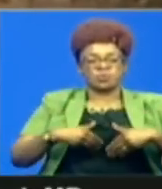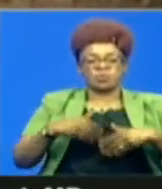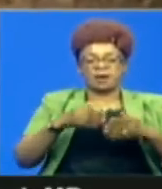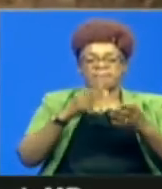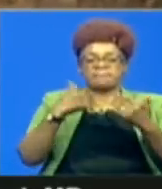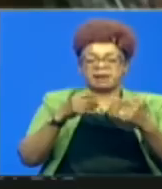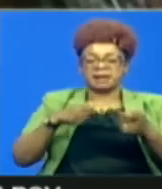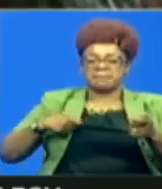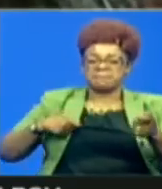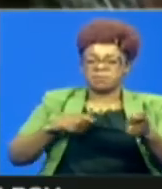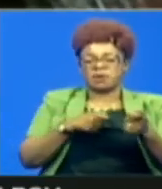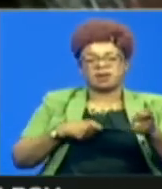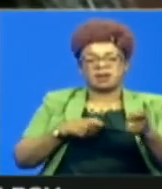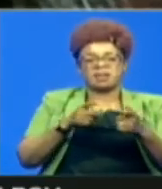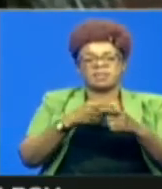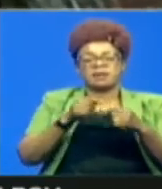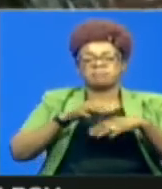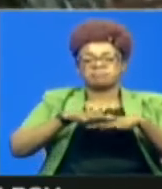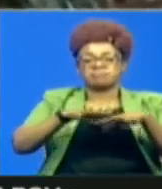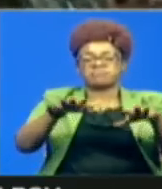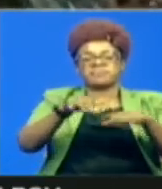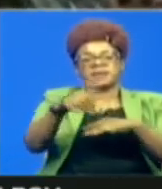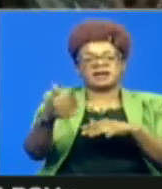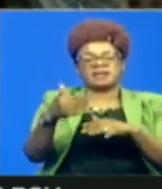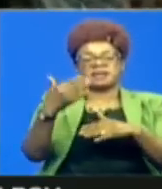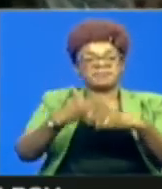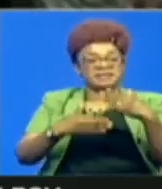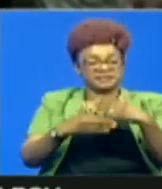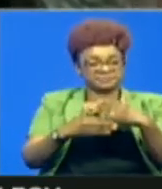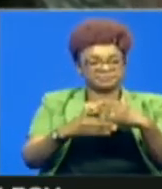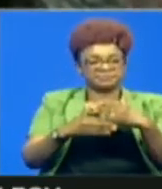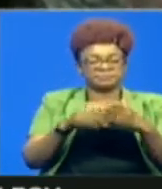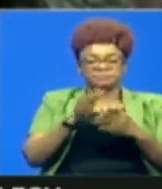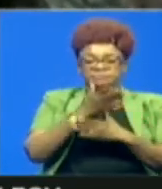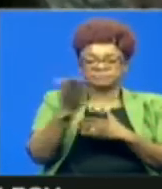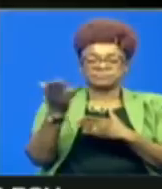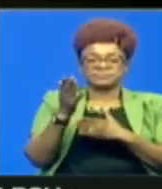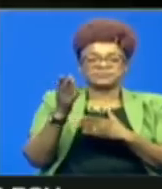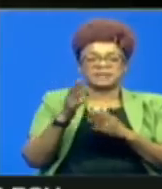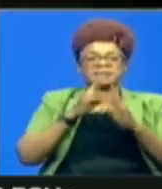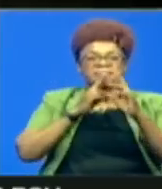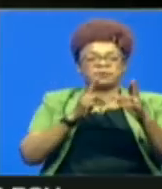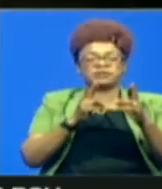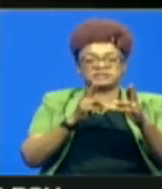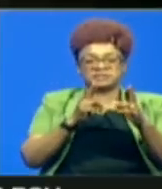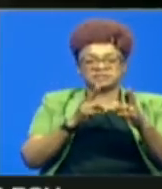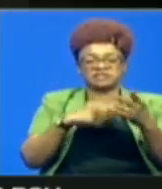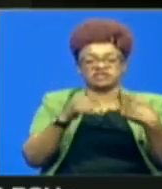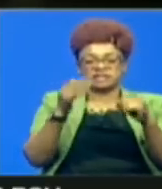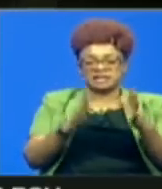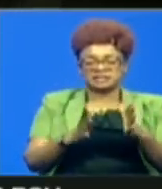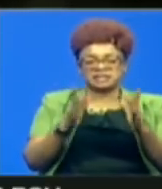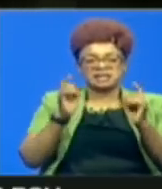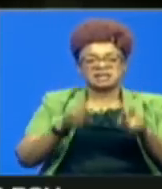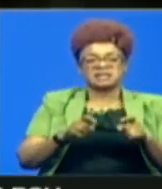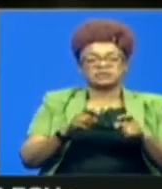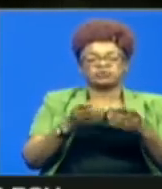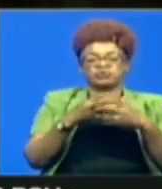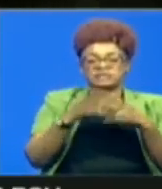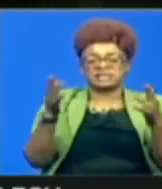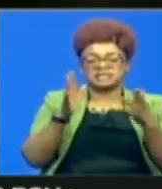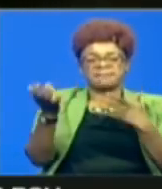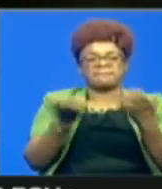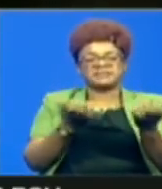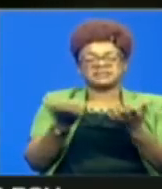it further spread to adjacent buildings. No casualties have been reported, but traders have to start their businesses afresh after